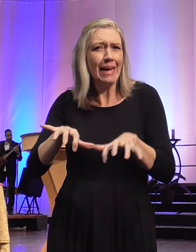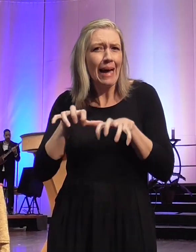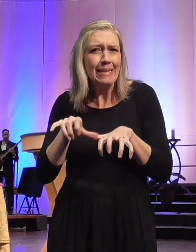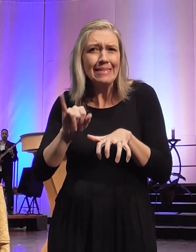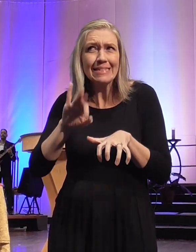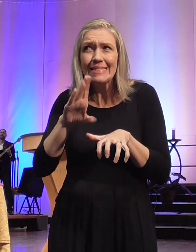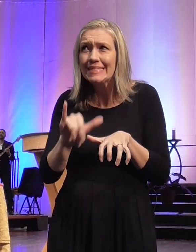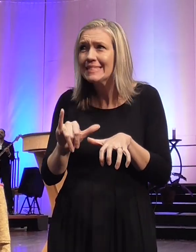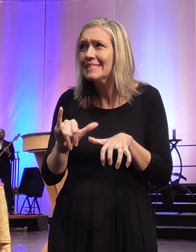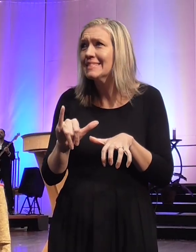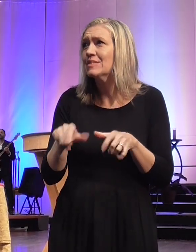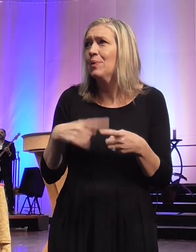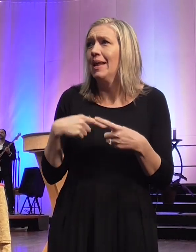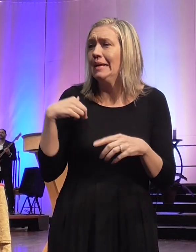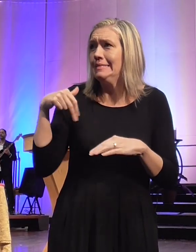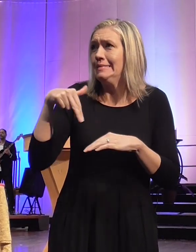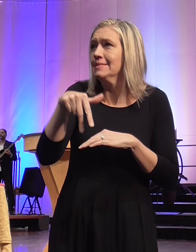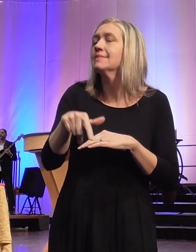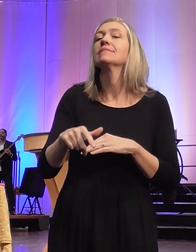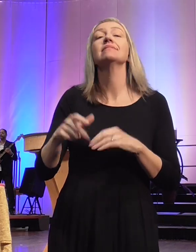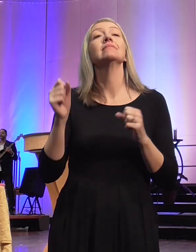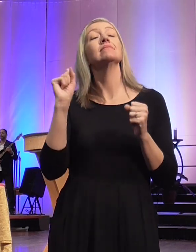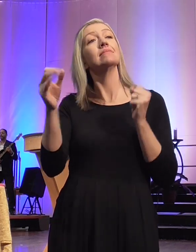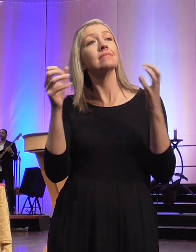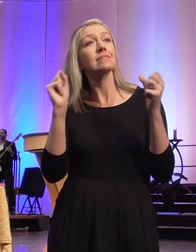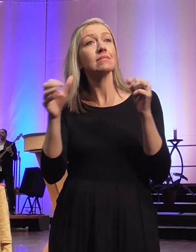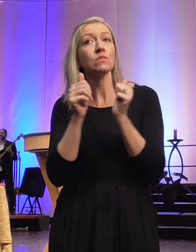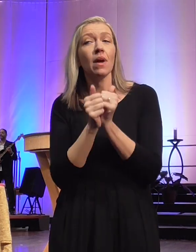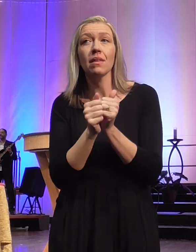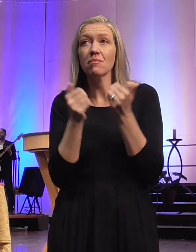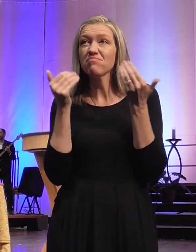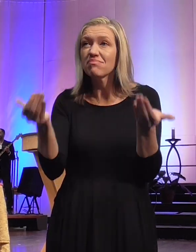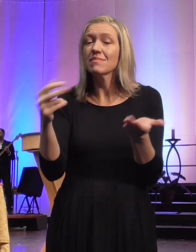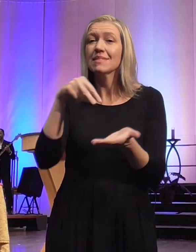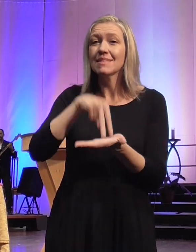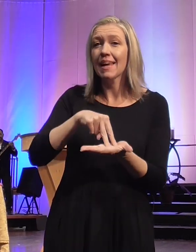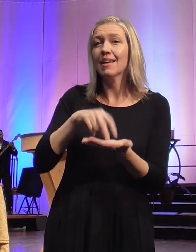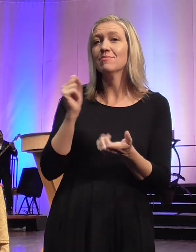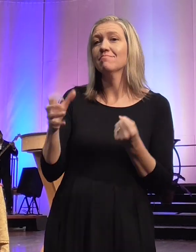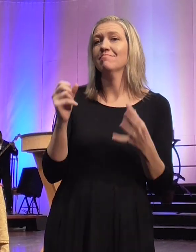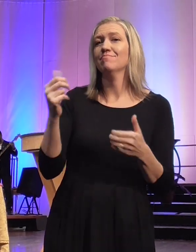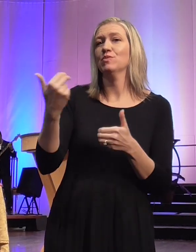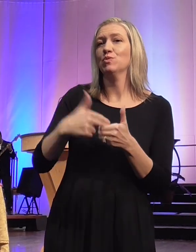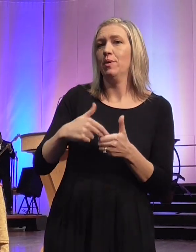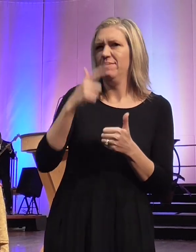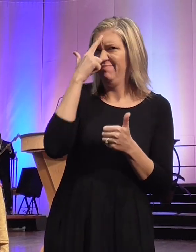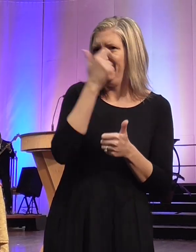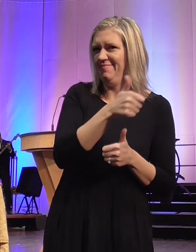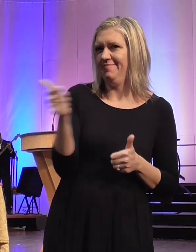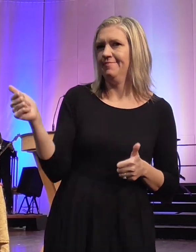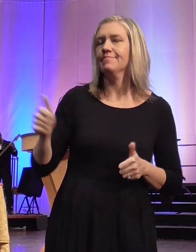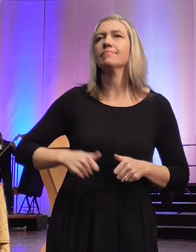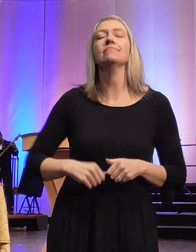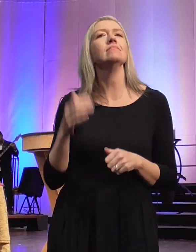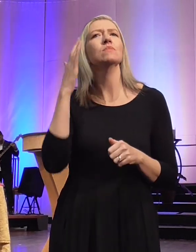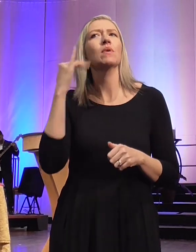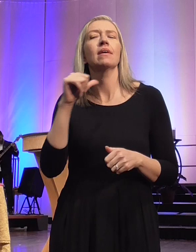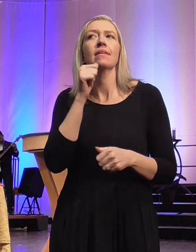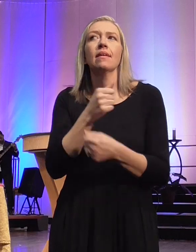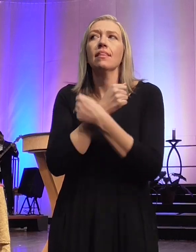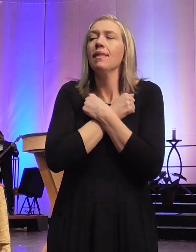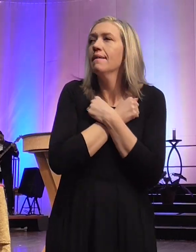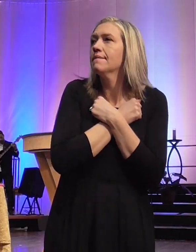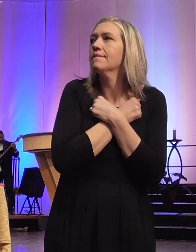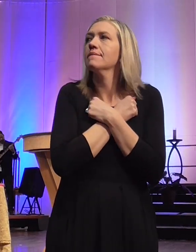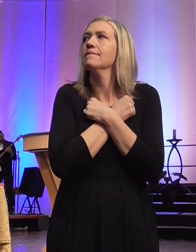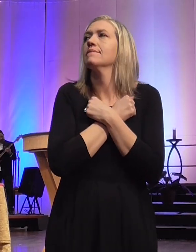last time I was out there. But if you want to sing along with me, stand and sing along if you'd like to. Why not